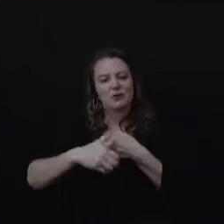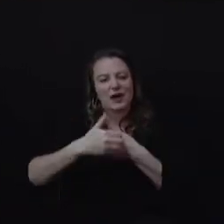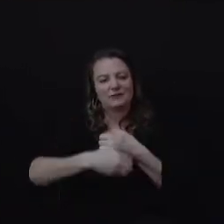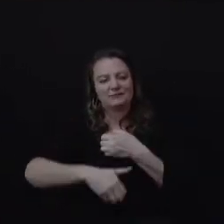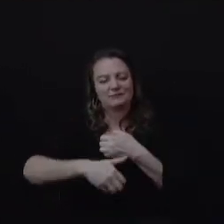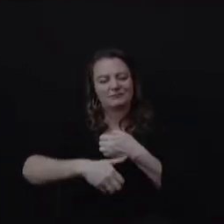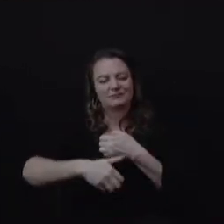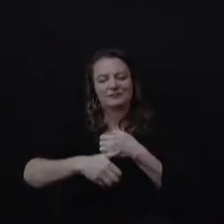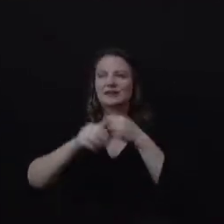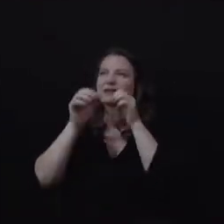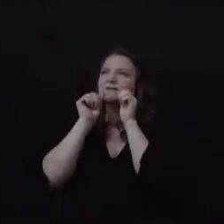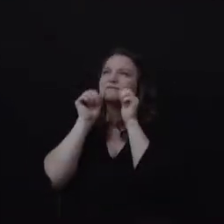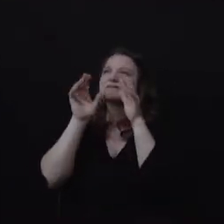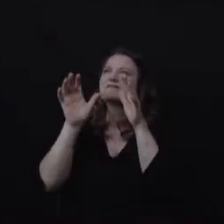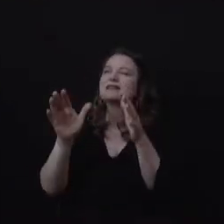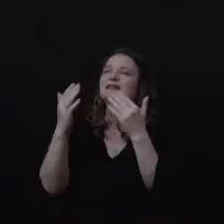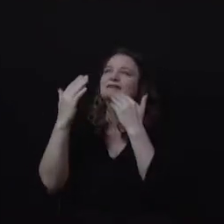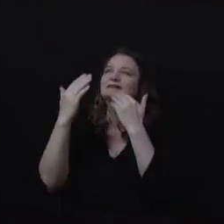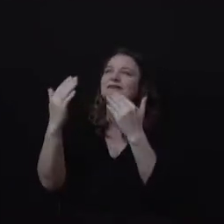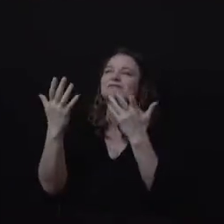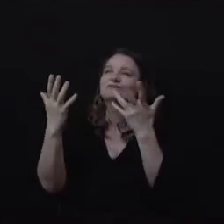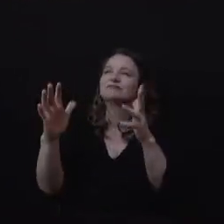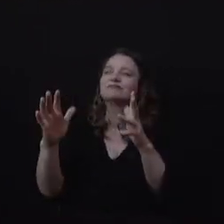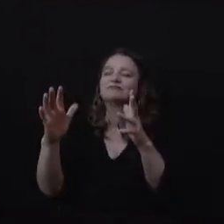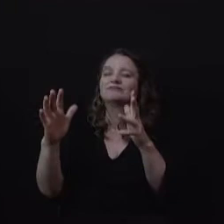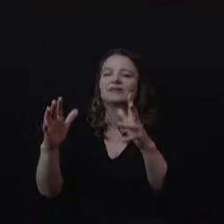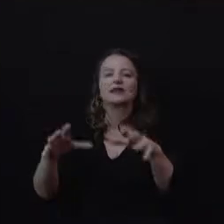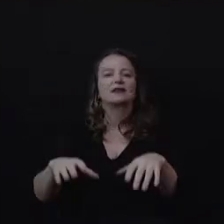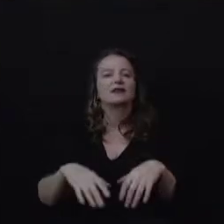and after blessing it and giving thanks,